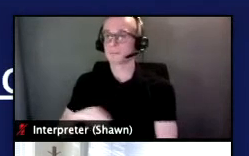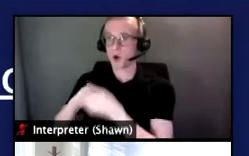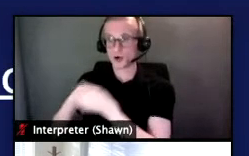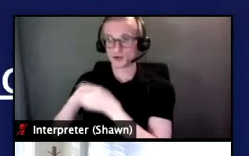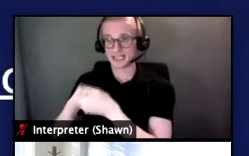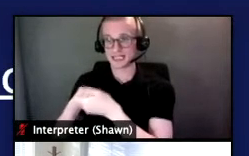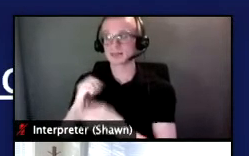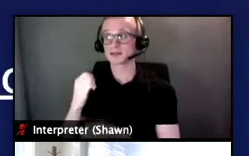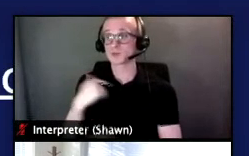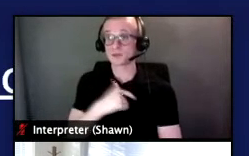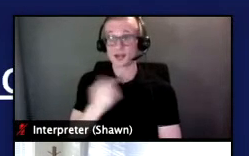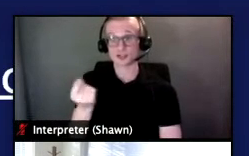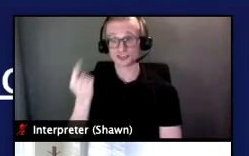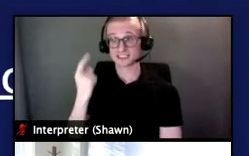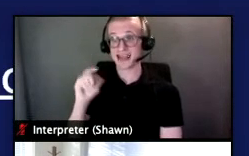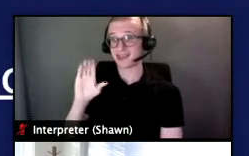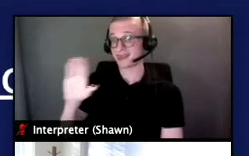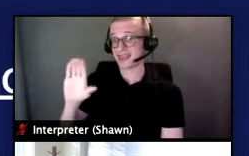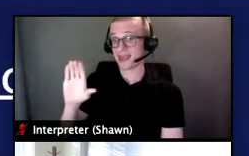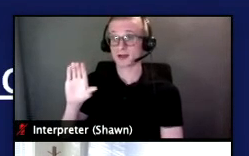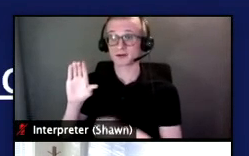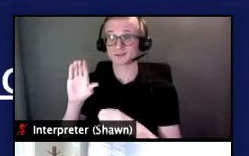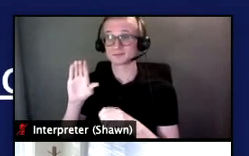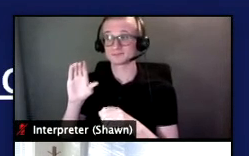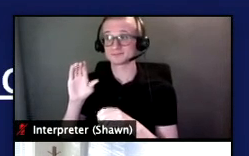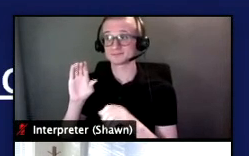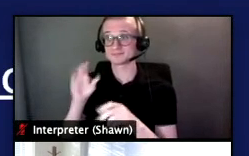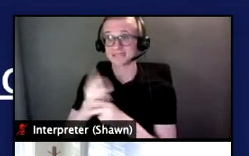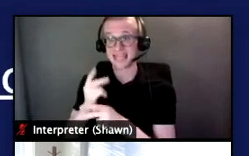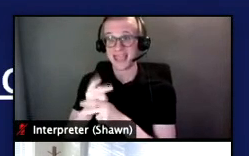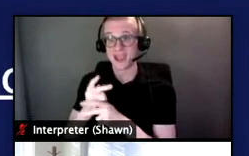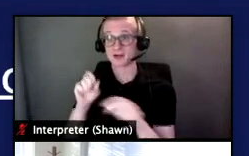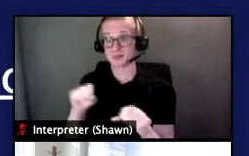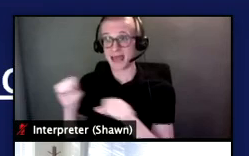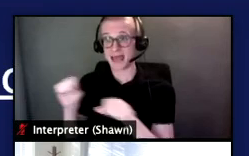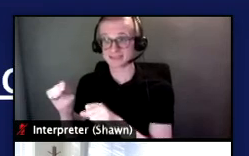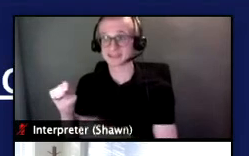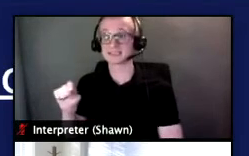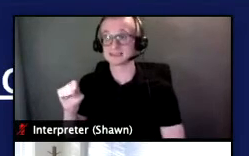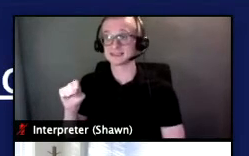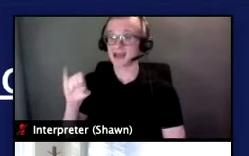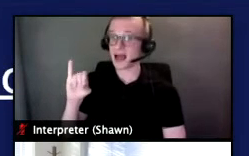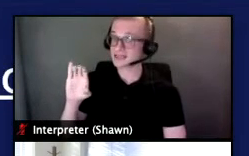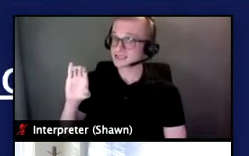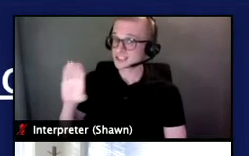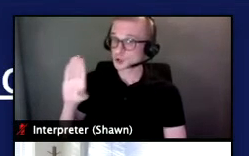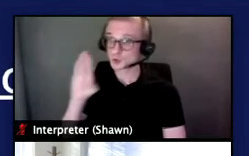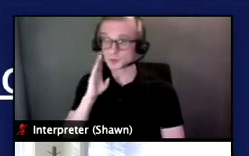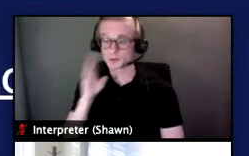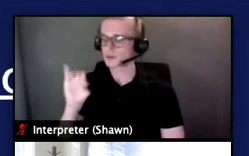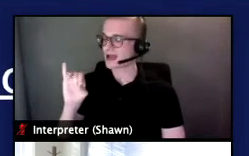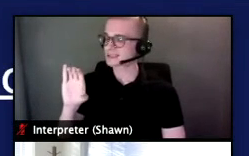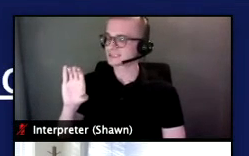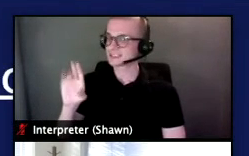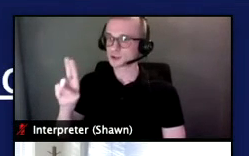capacity, ICU beds, ventilators, working with them on scenarios so that we can